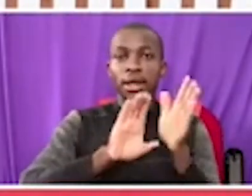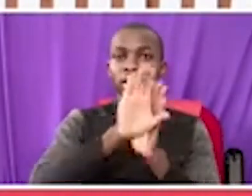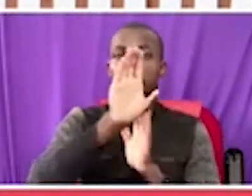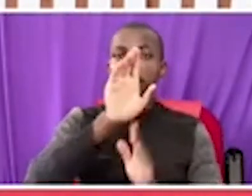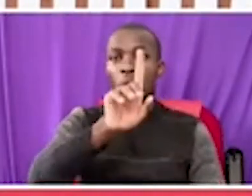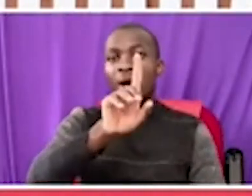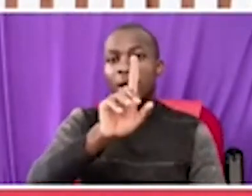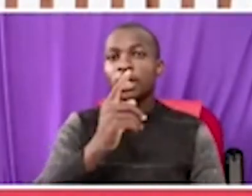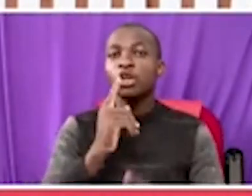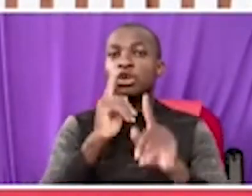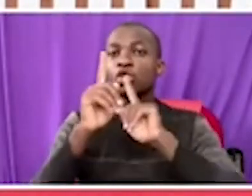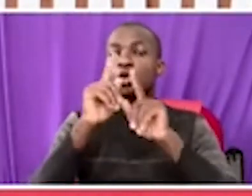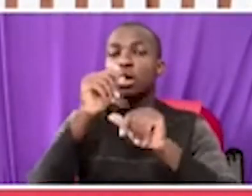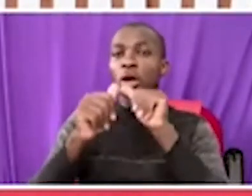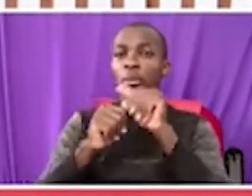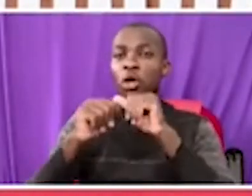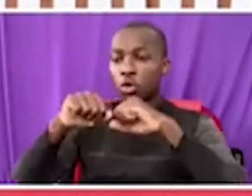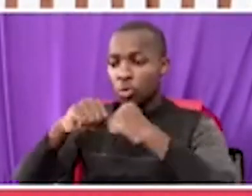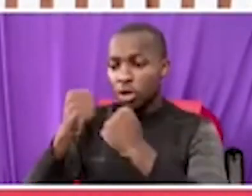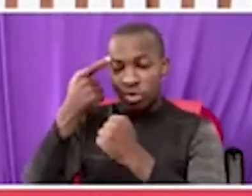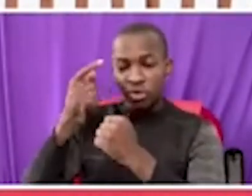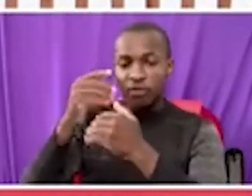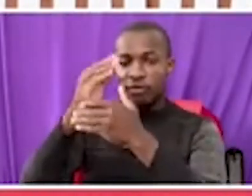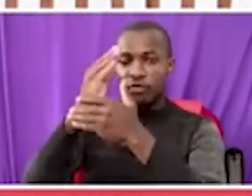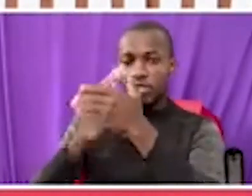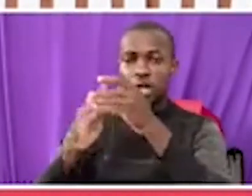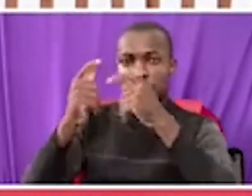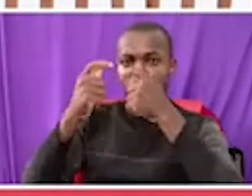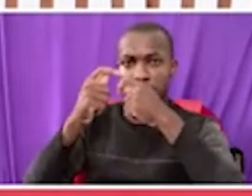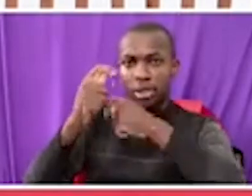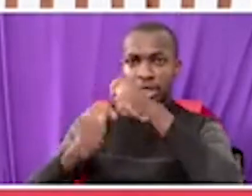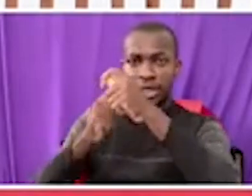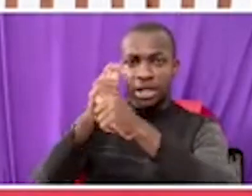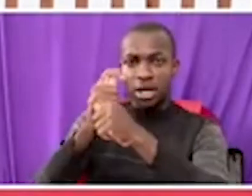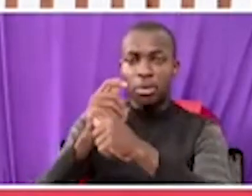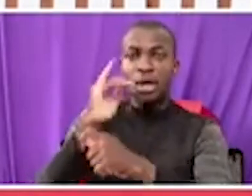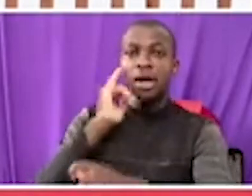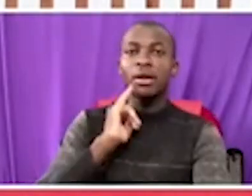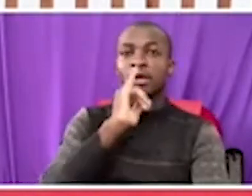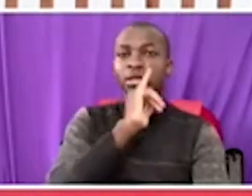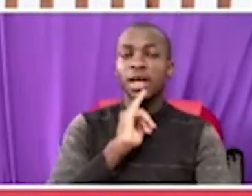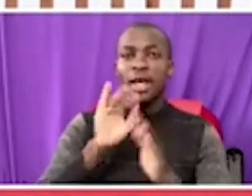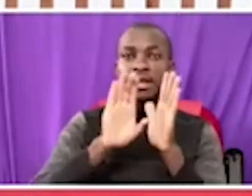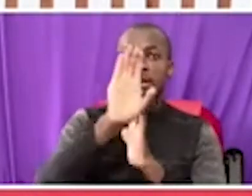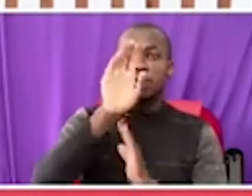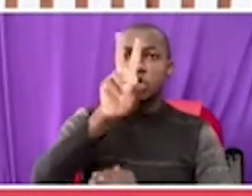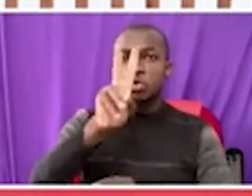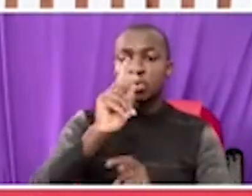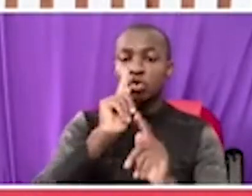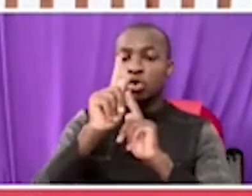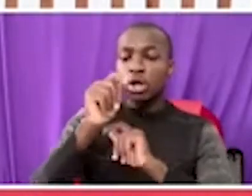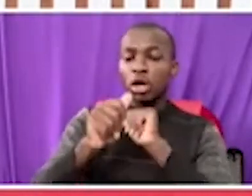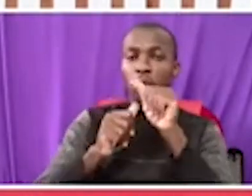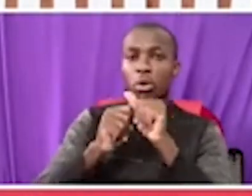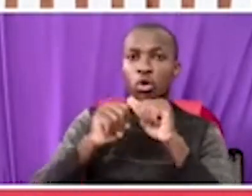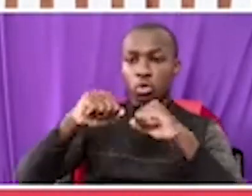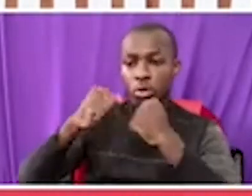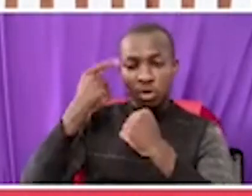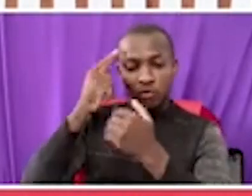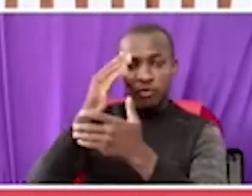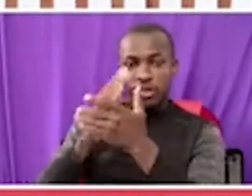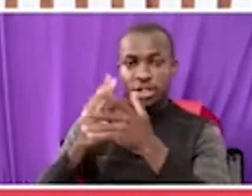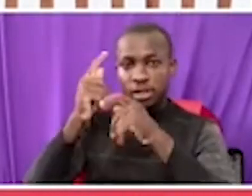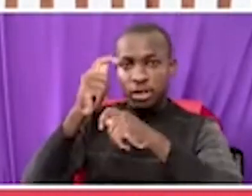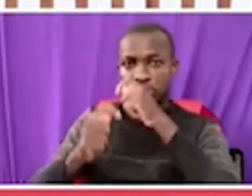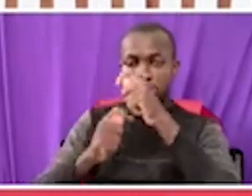talks about brokenness of some kind. You go to Isaiah chapter 2, it's talking about brokenness of some kind. Go to